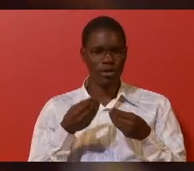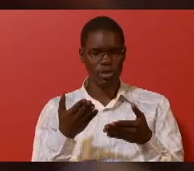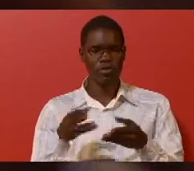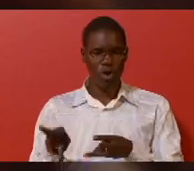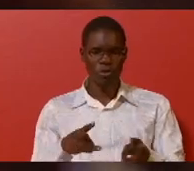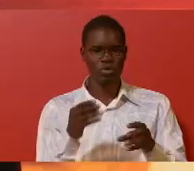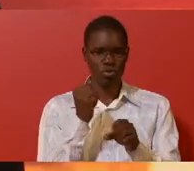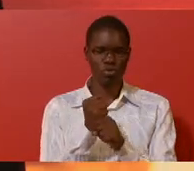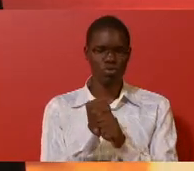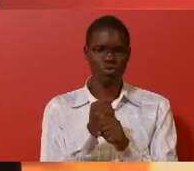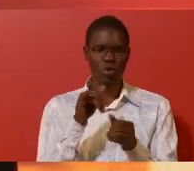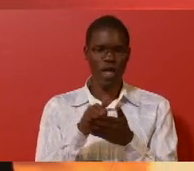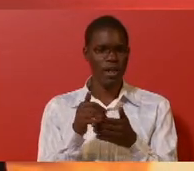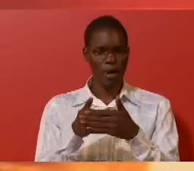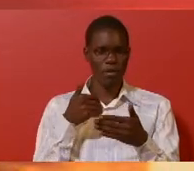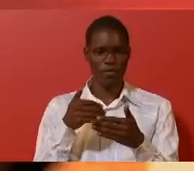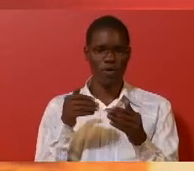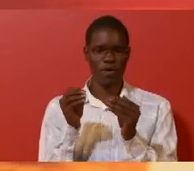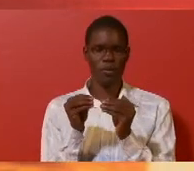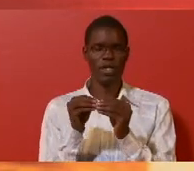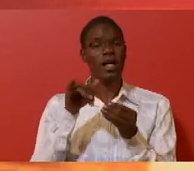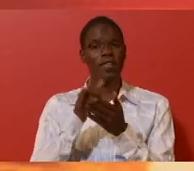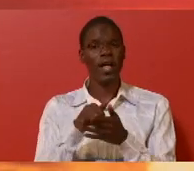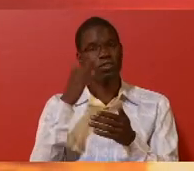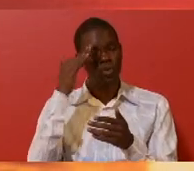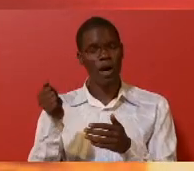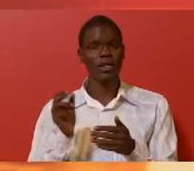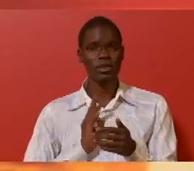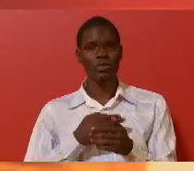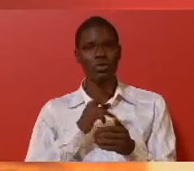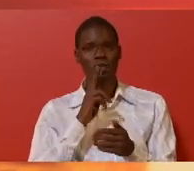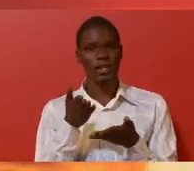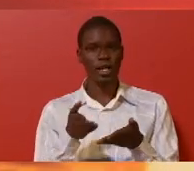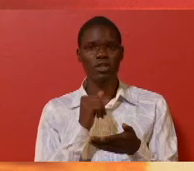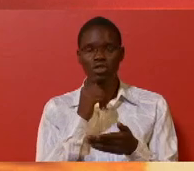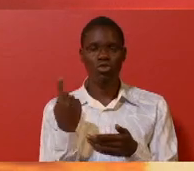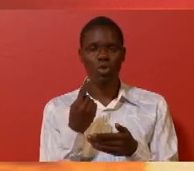do just that before the end of this meeting, because that's why we're here. We're not only here to tell